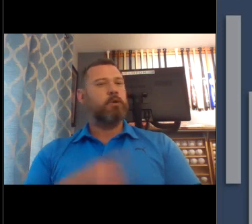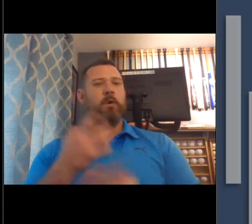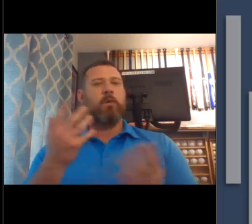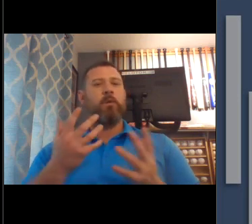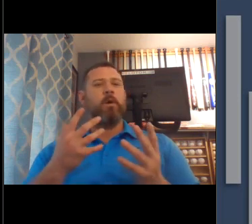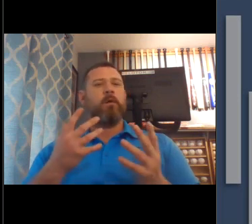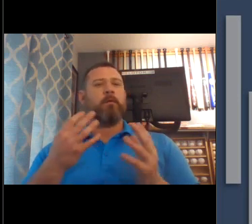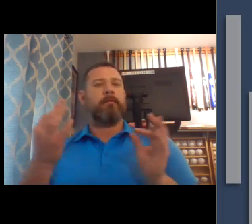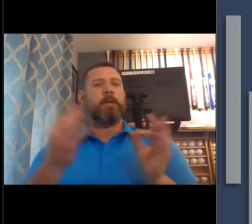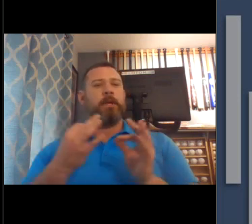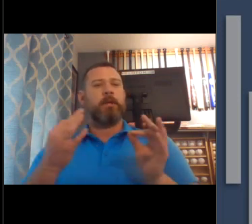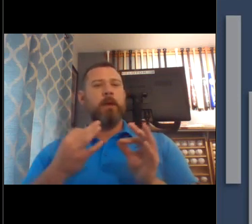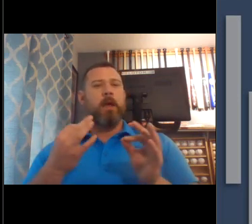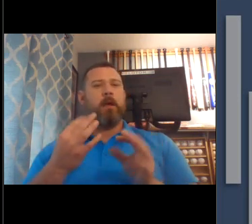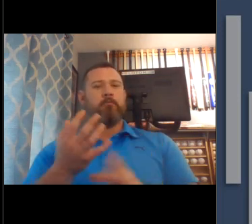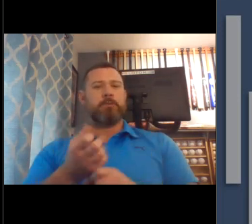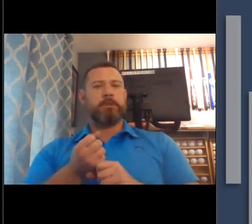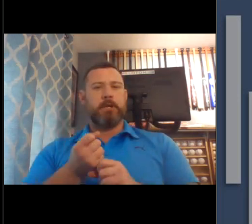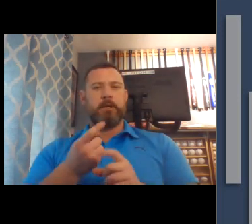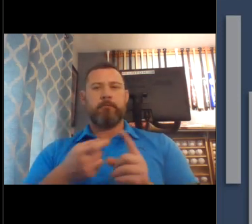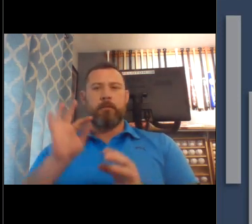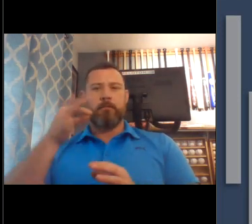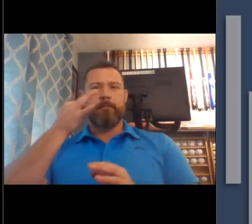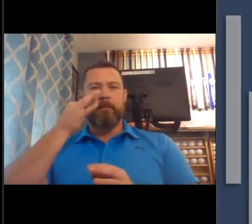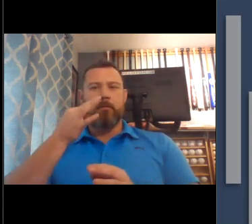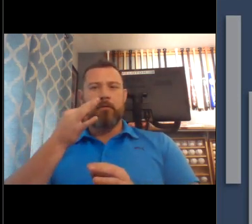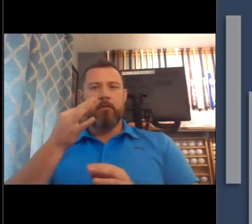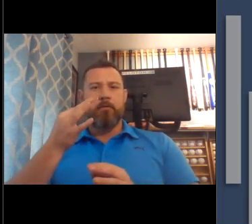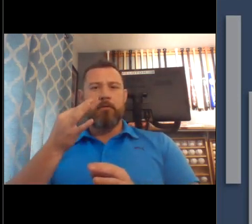from your federal funders as to why